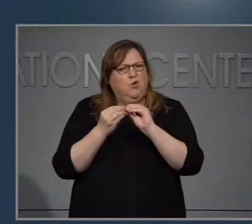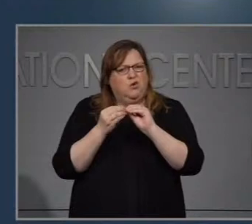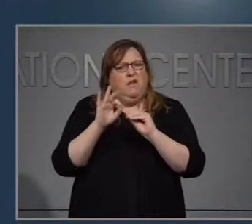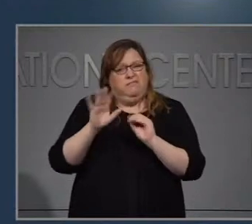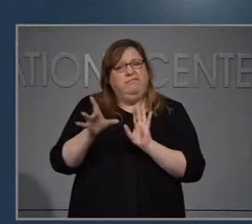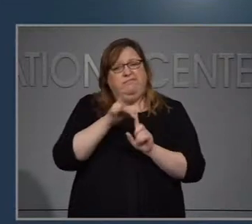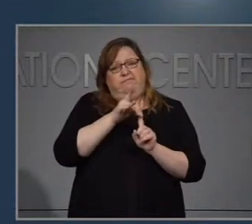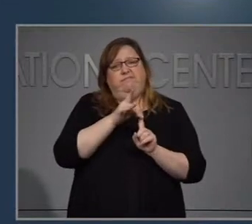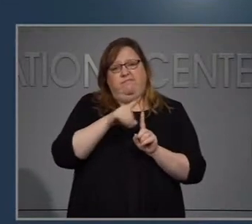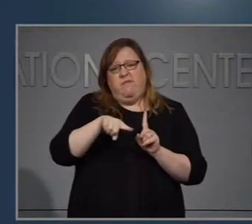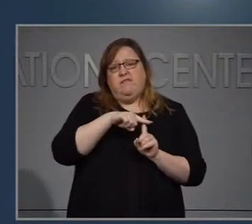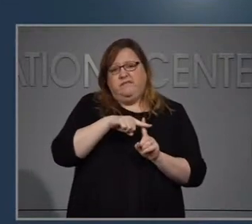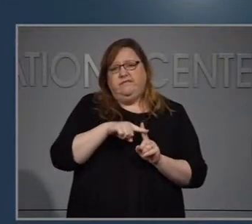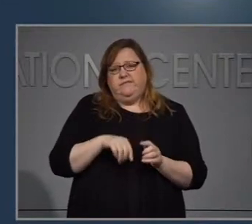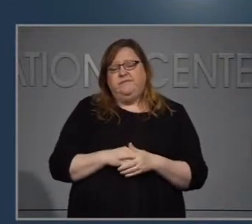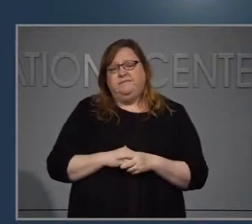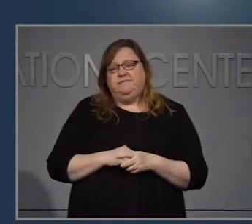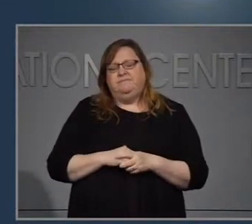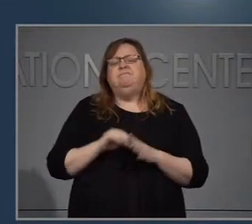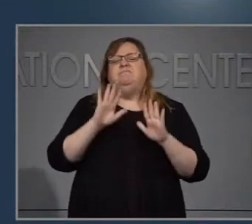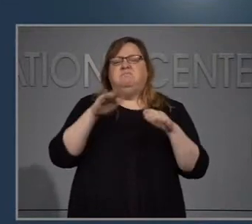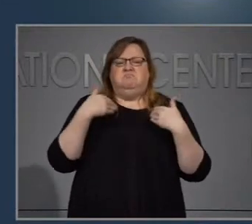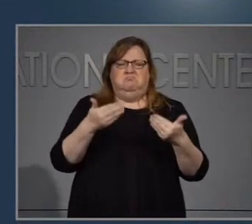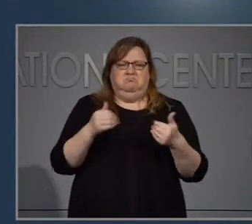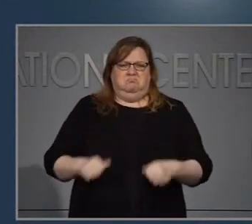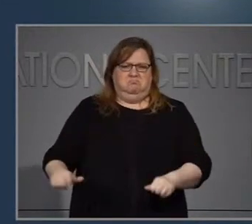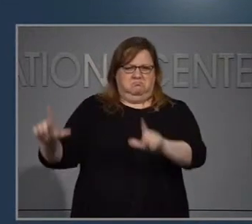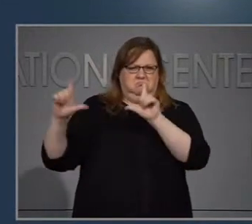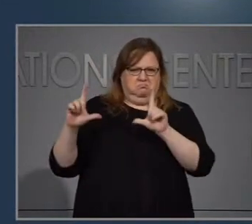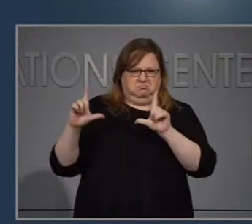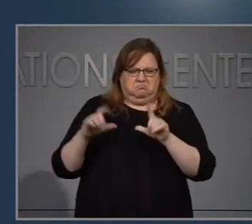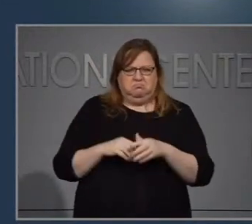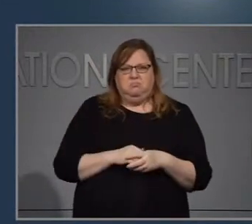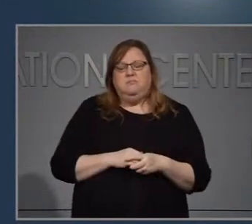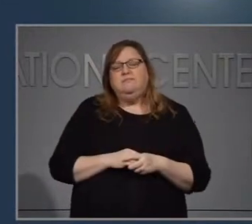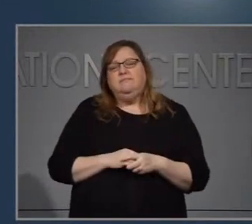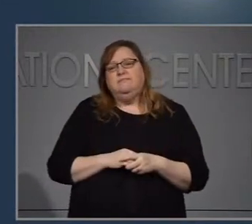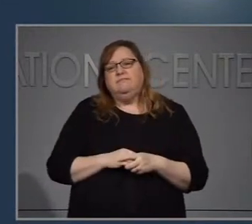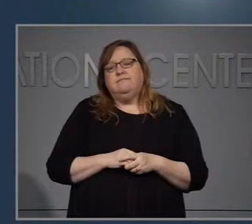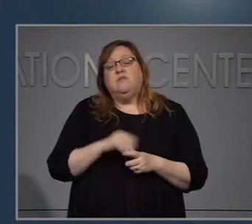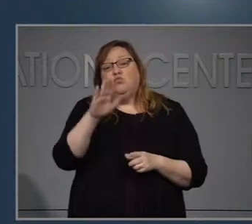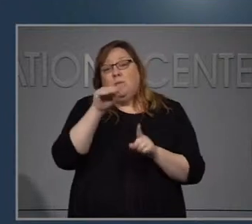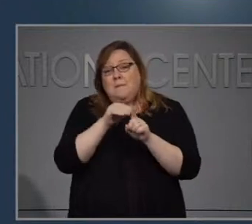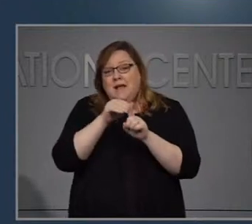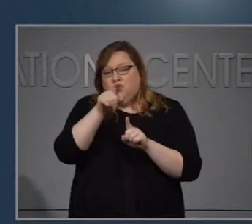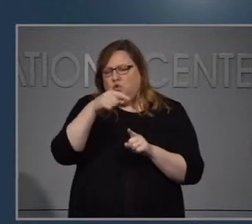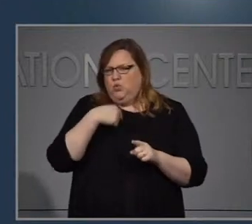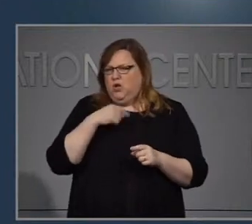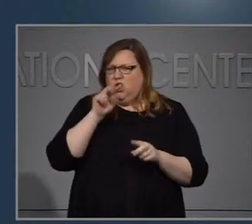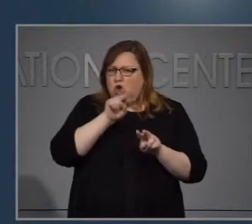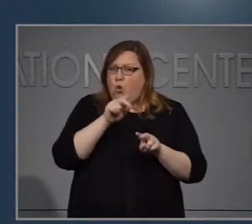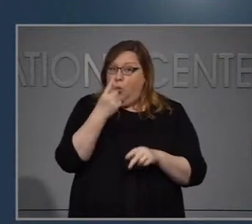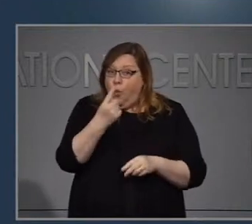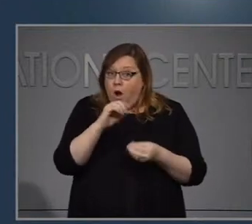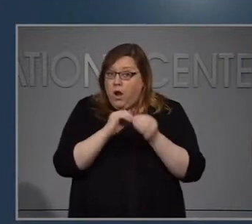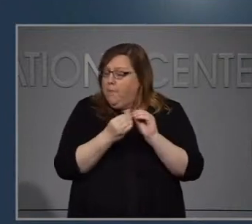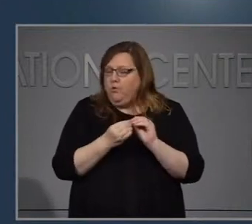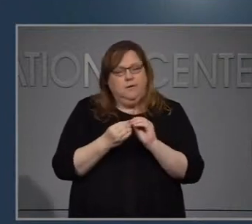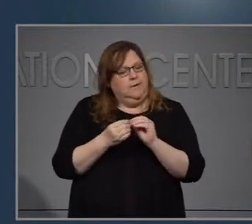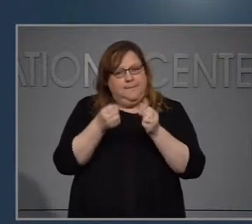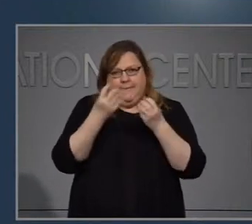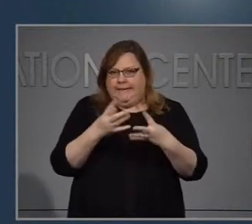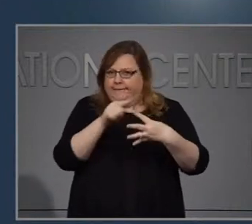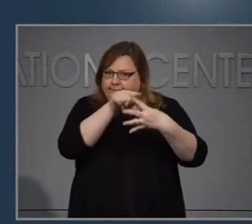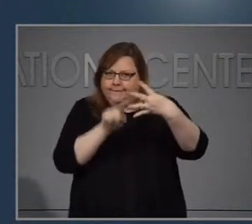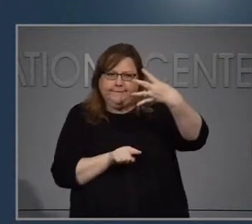data. As a reminder, we use a combination of metrics that are based on public health data and White House guidance. Our